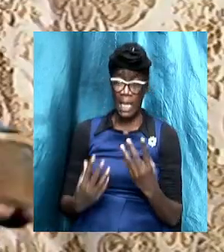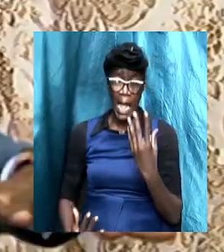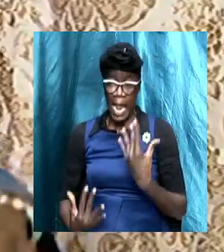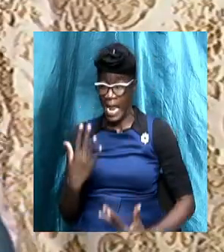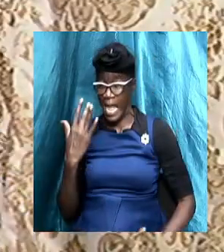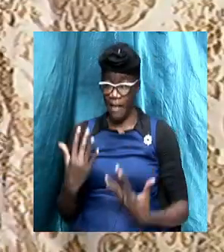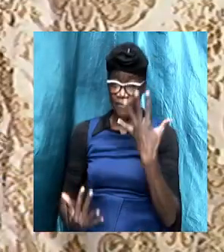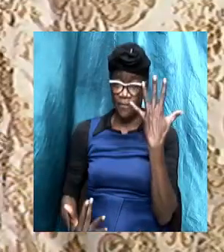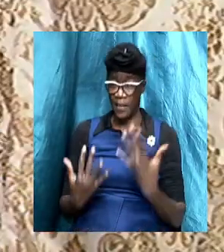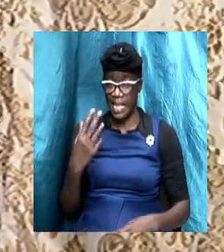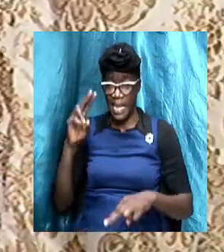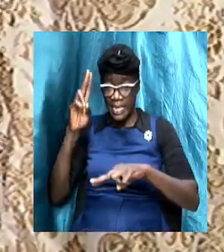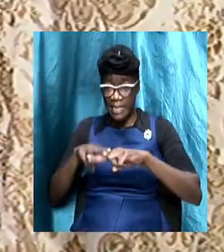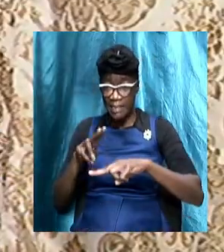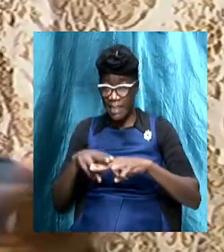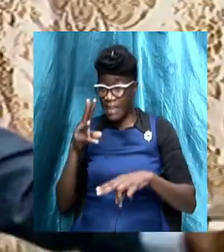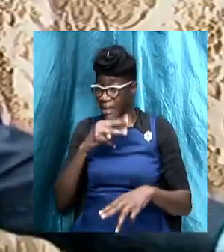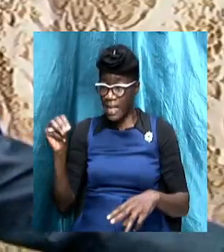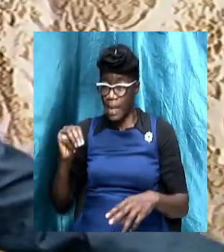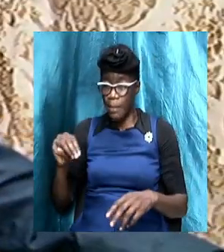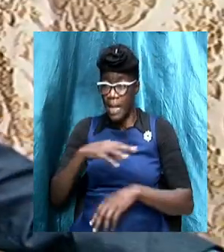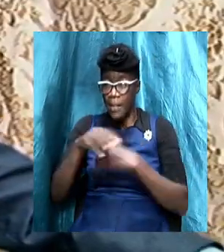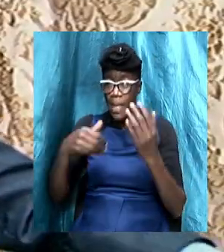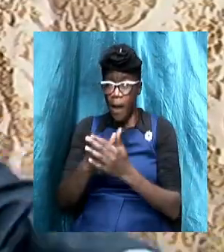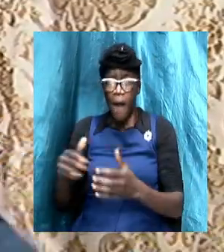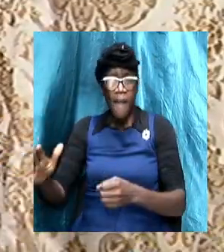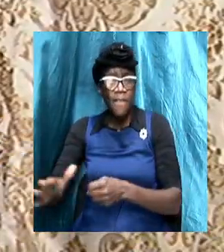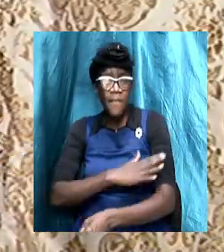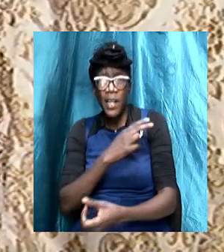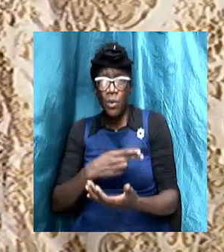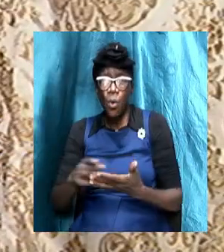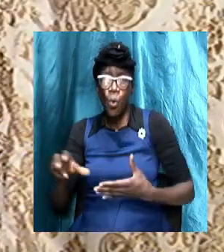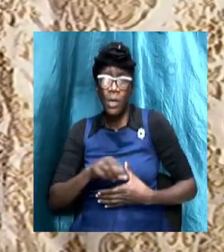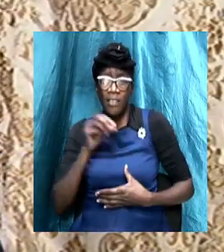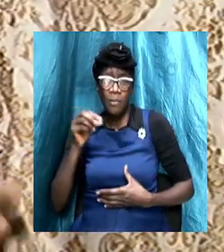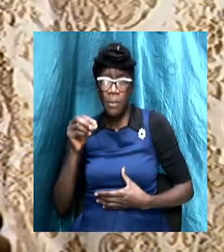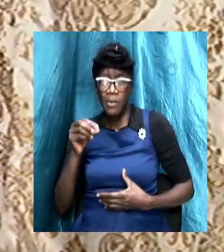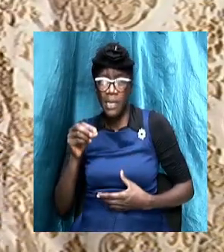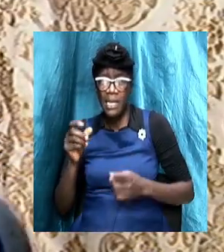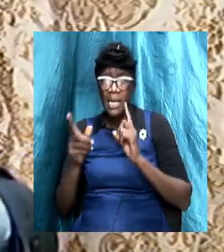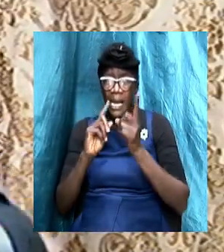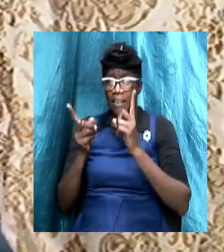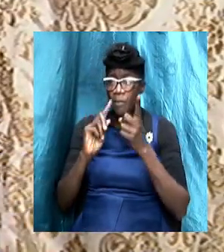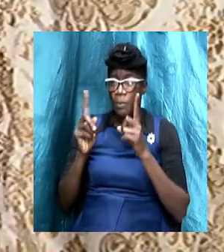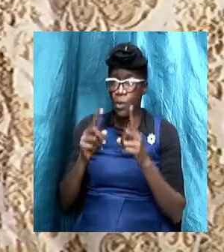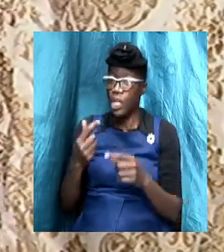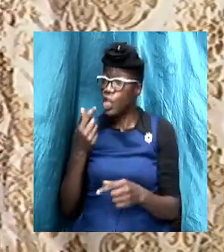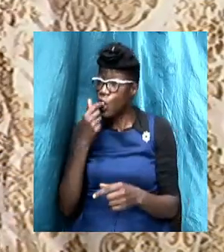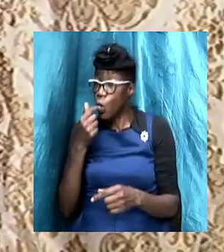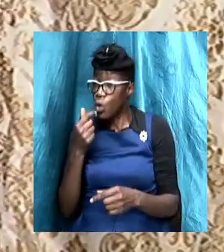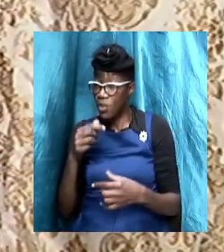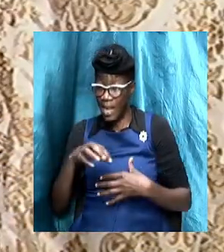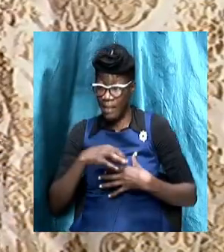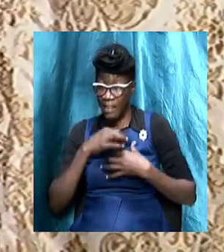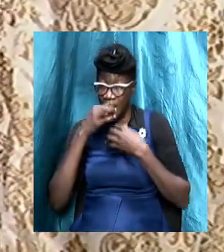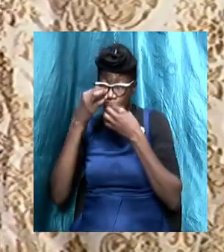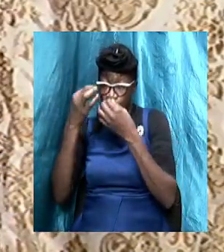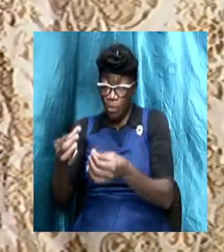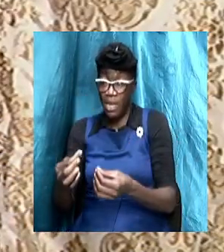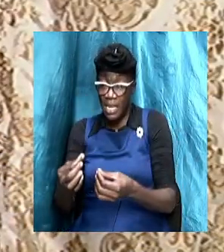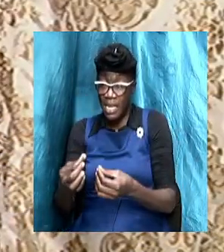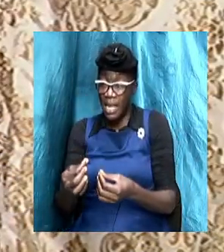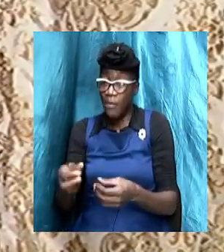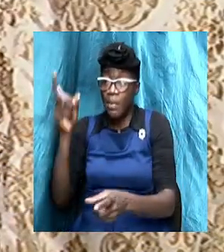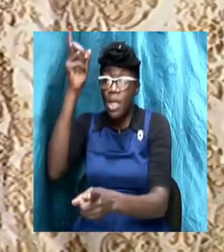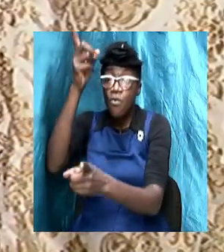sat upon each of them. And they were all filled with the Holy Ghost and began to speak with other tongues as the Spirit gave the utterance. So magnificent